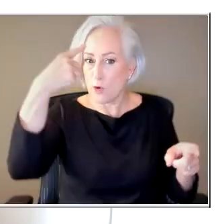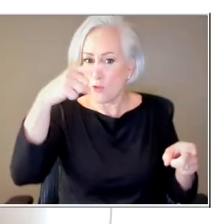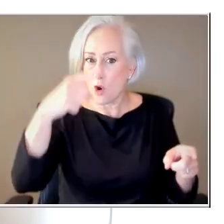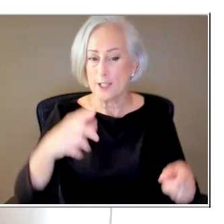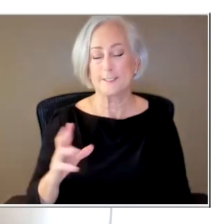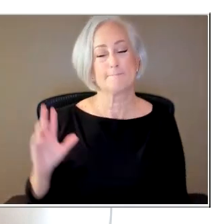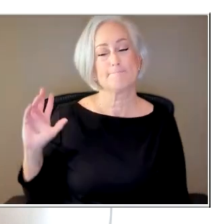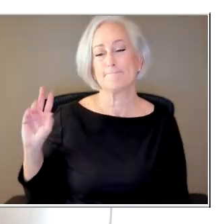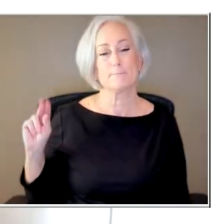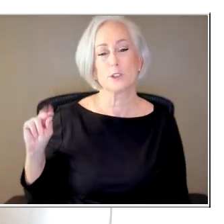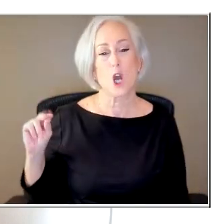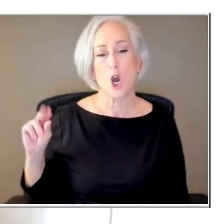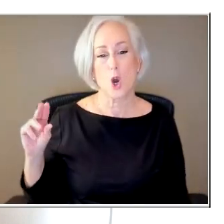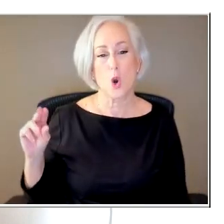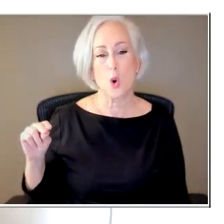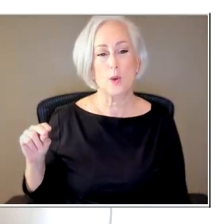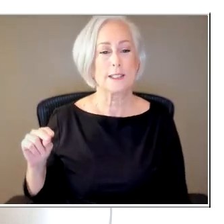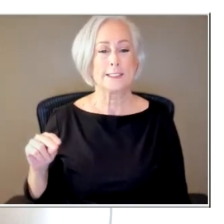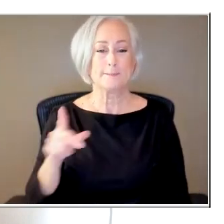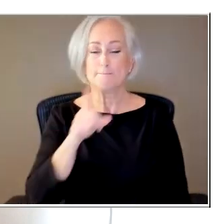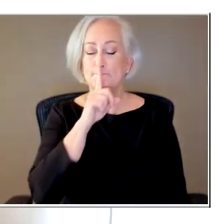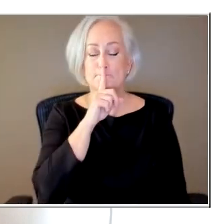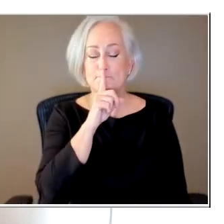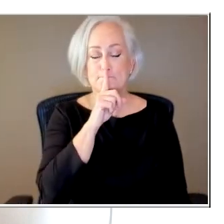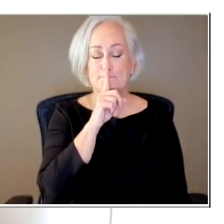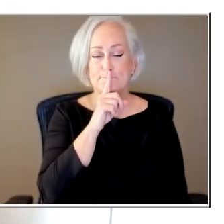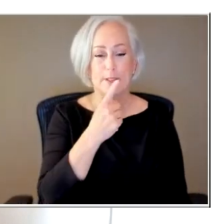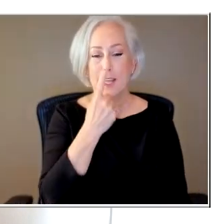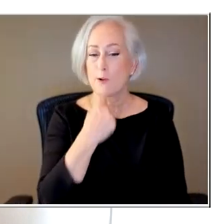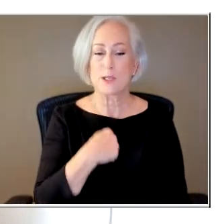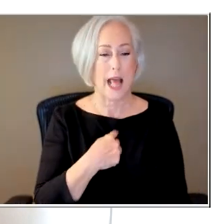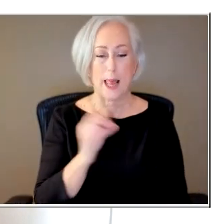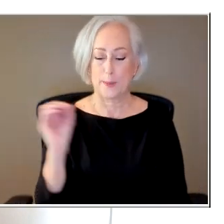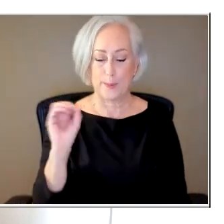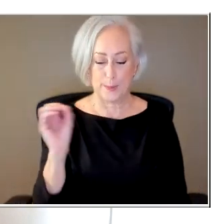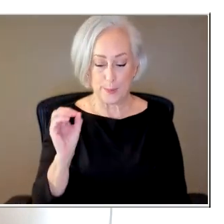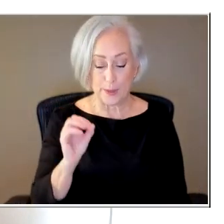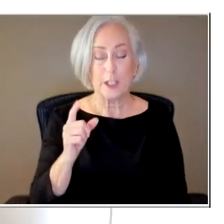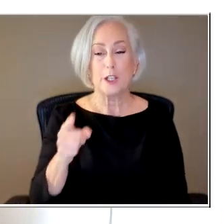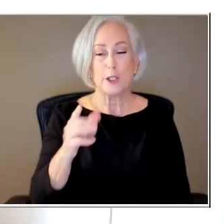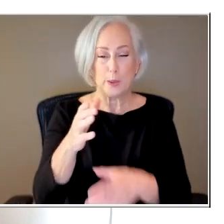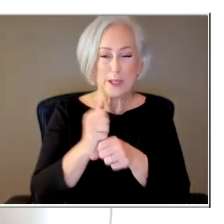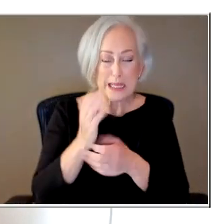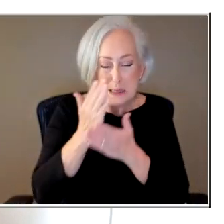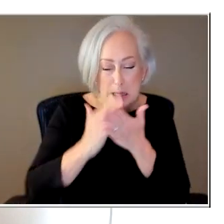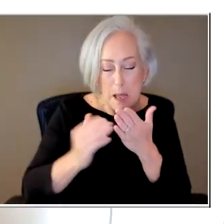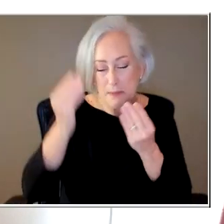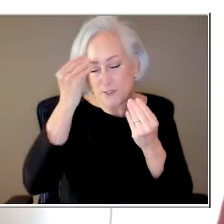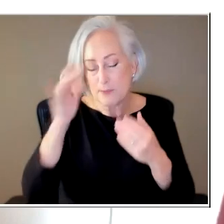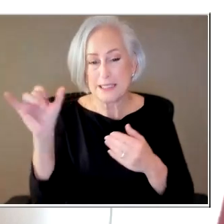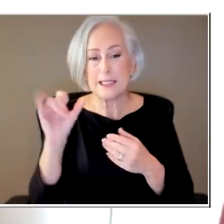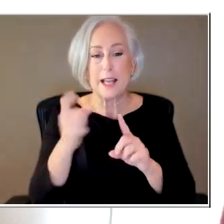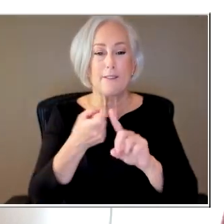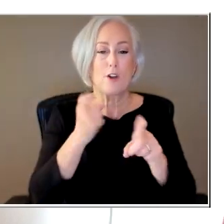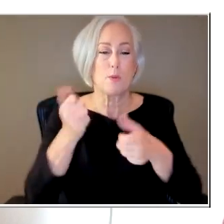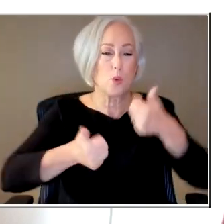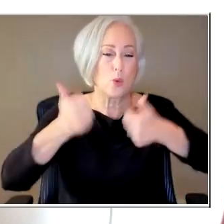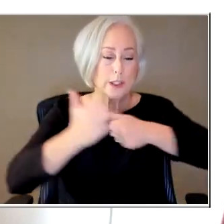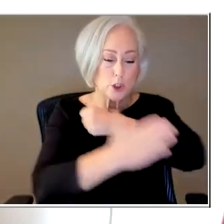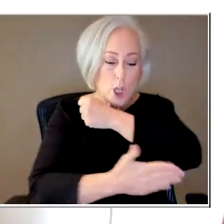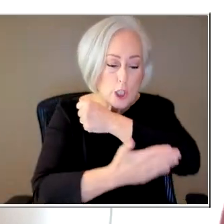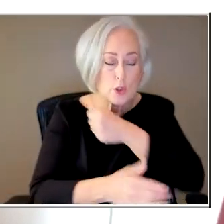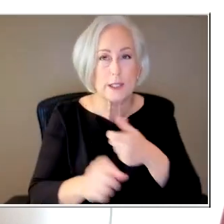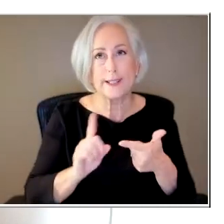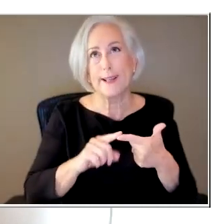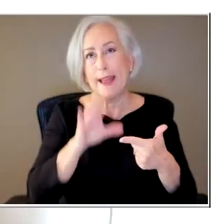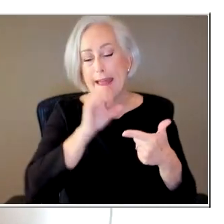No. You know nothing. So you get some kind of information like the country, the age,